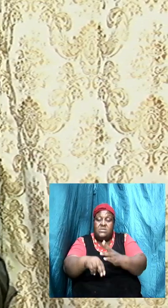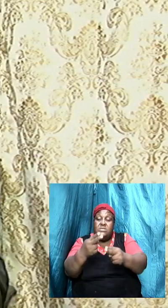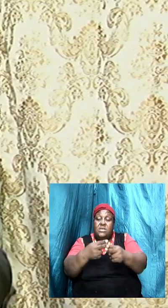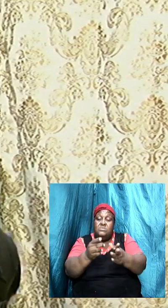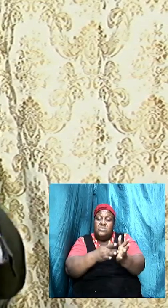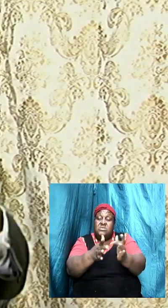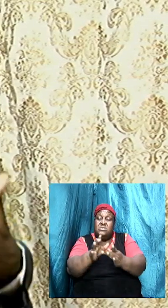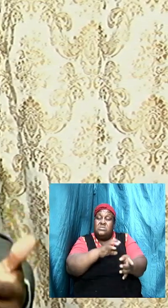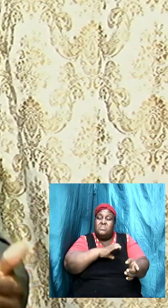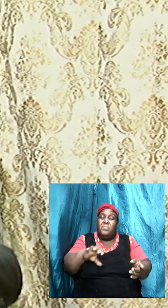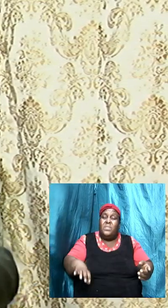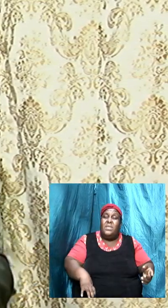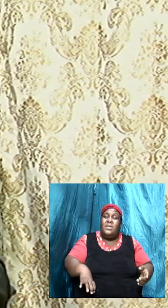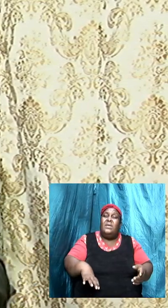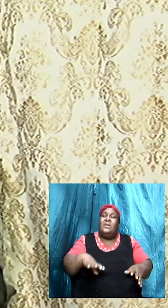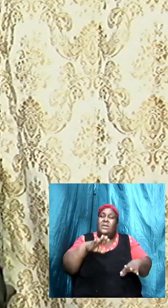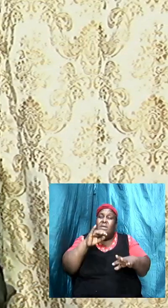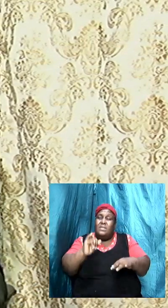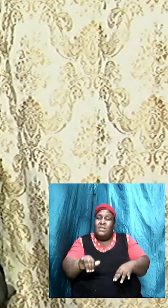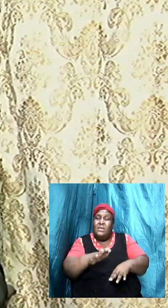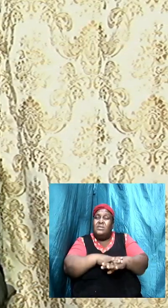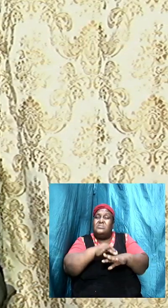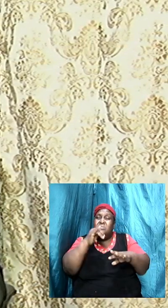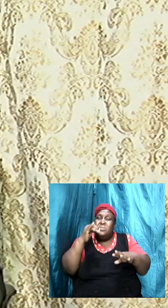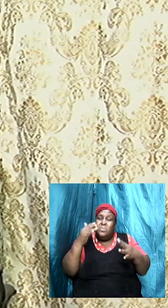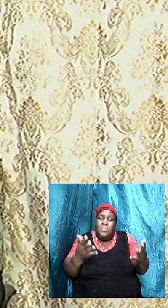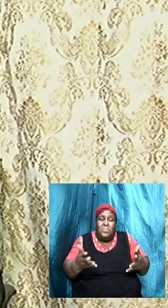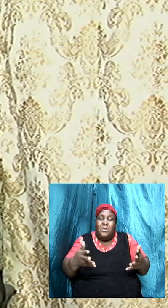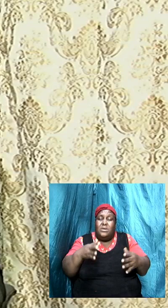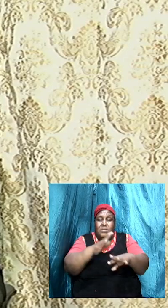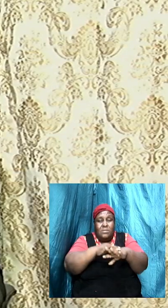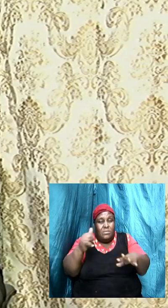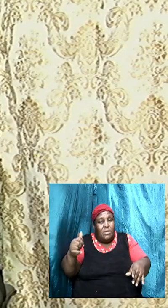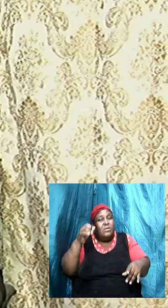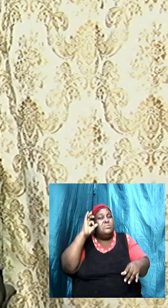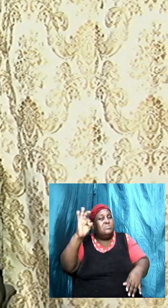remission of sin. That is what we are called to preach.